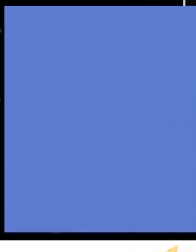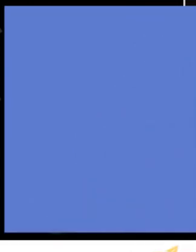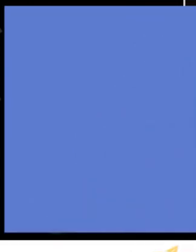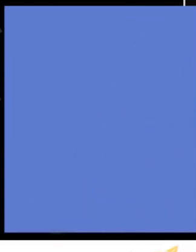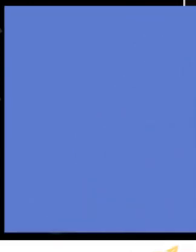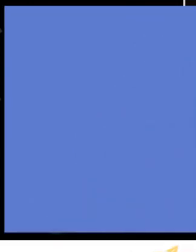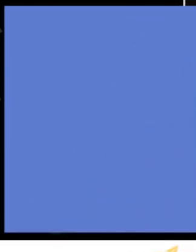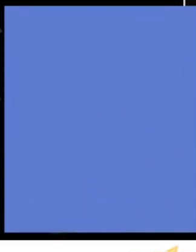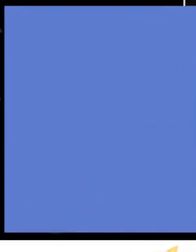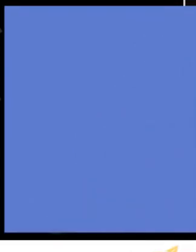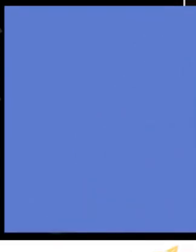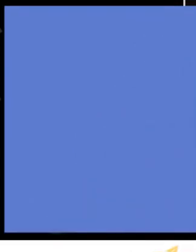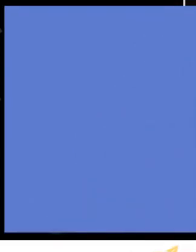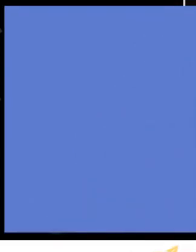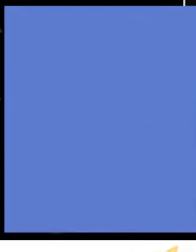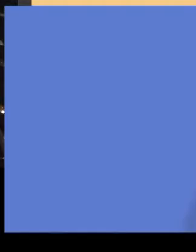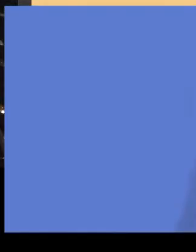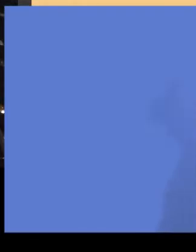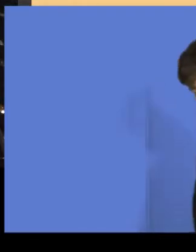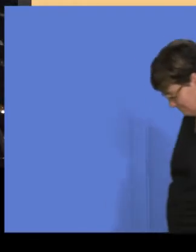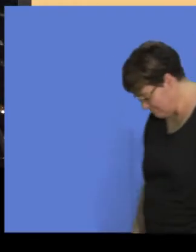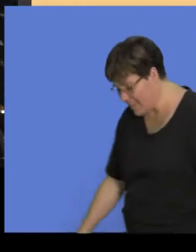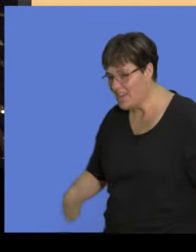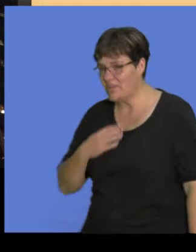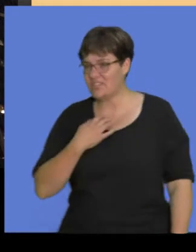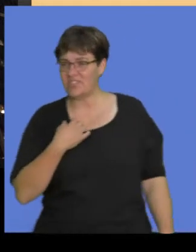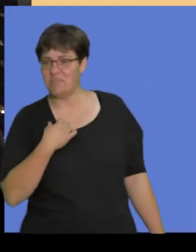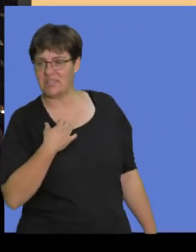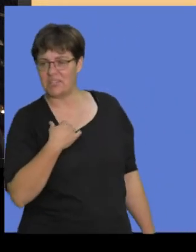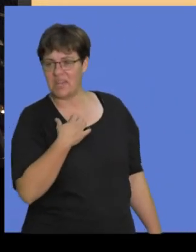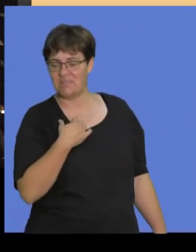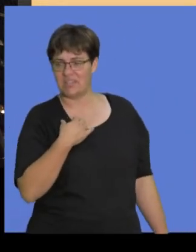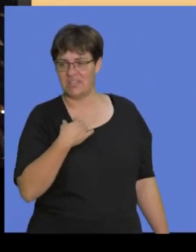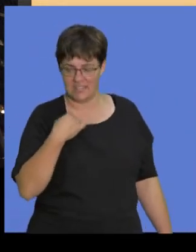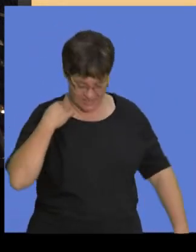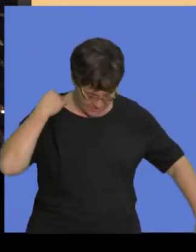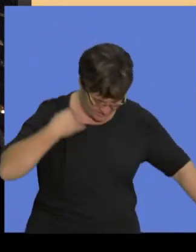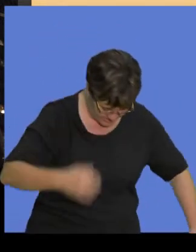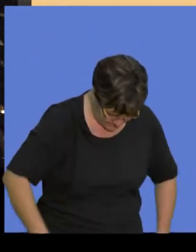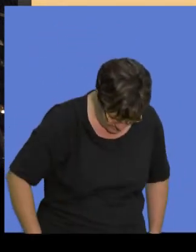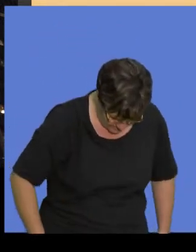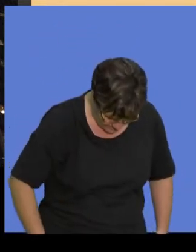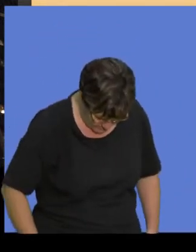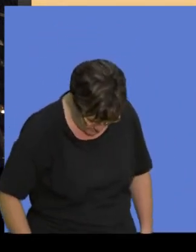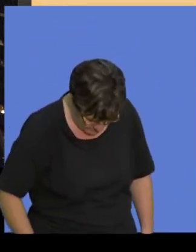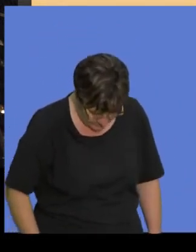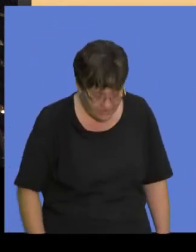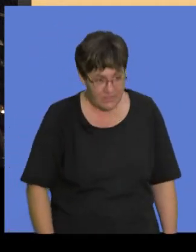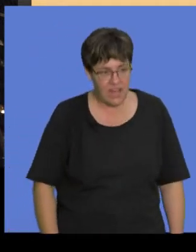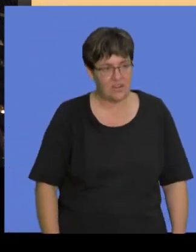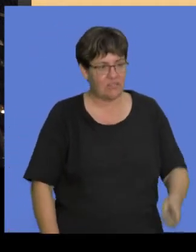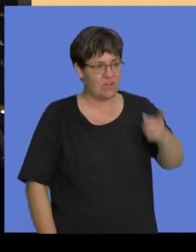okay, sorry. I tried, sorry. It's fine. You can just go back to the tape measure. Okay, should